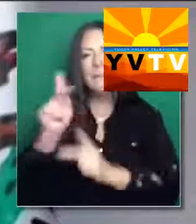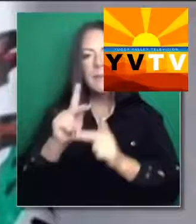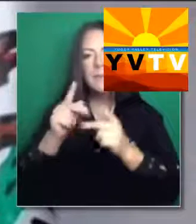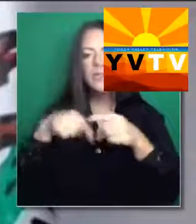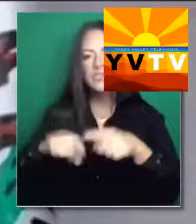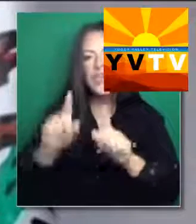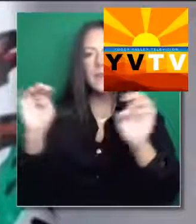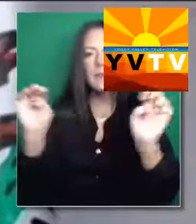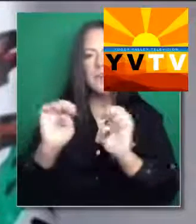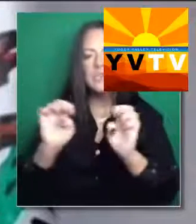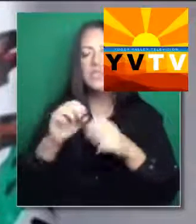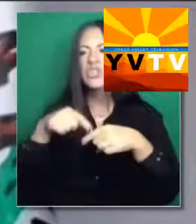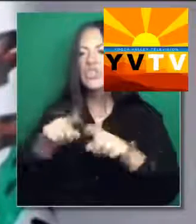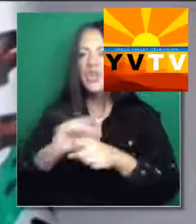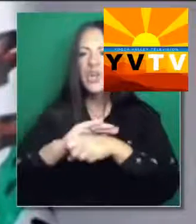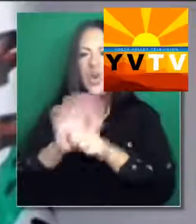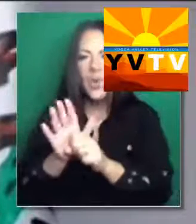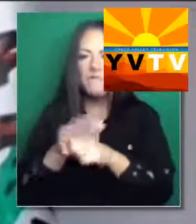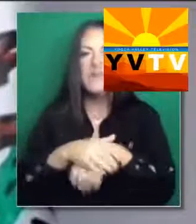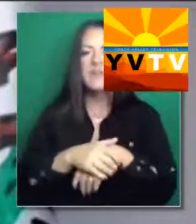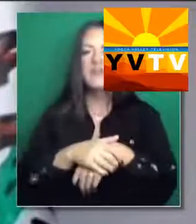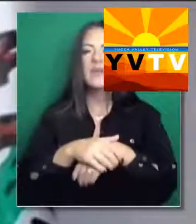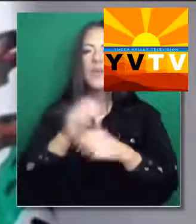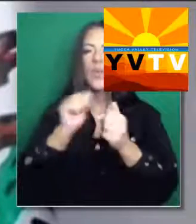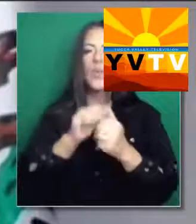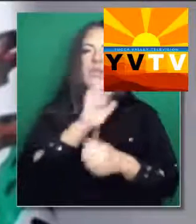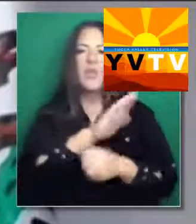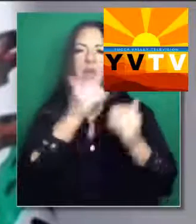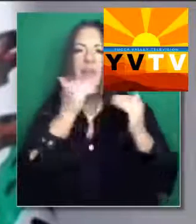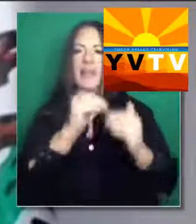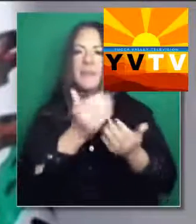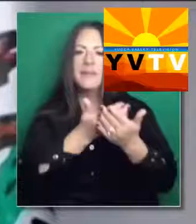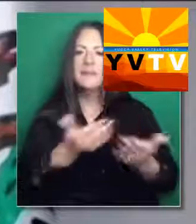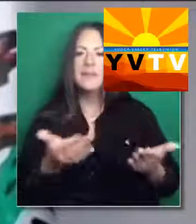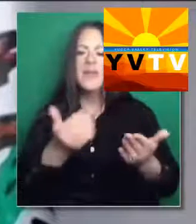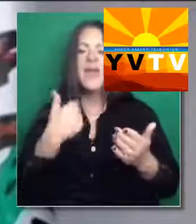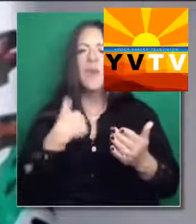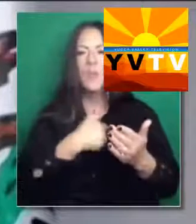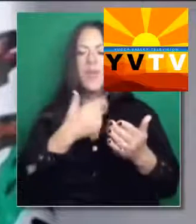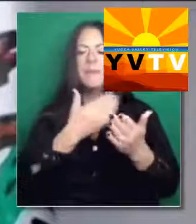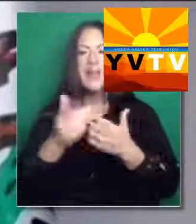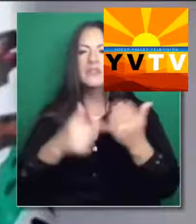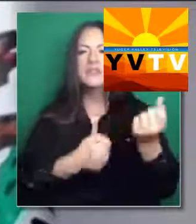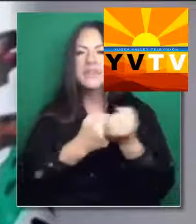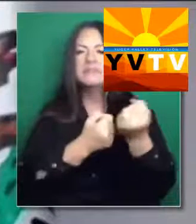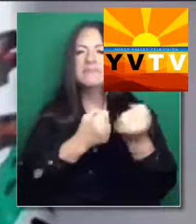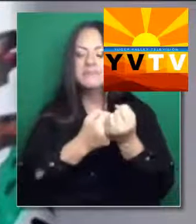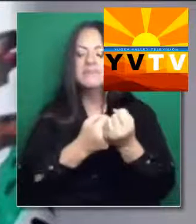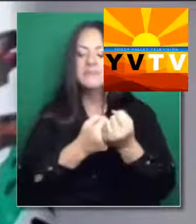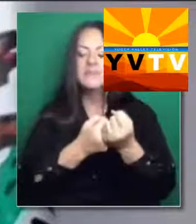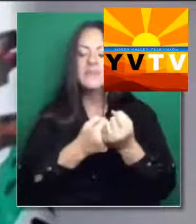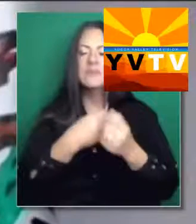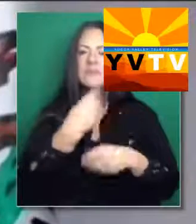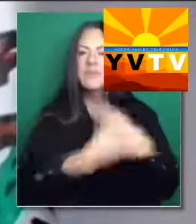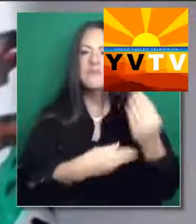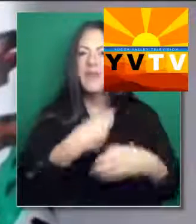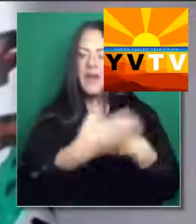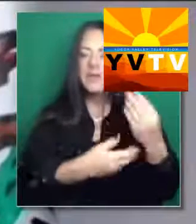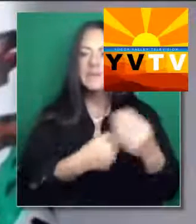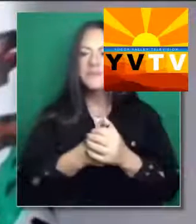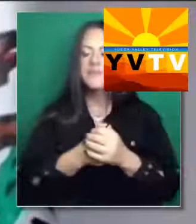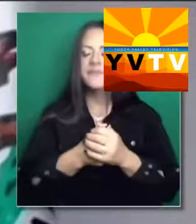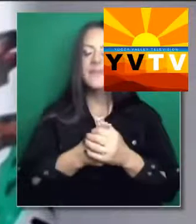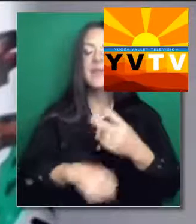the job that they can with the resources they have, and we continue to build that up. The second piece is, of course, all of the